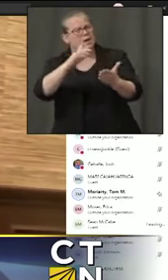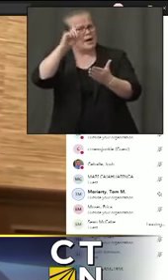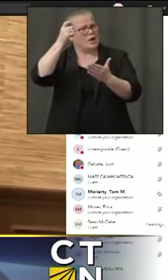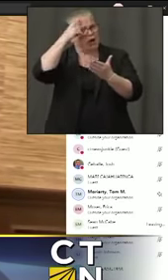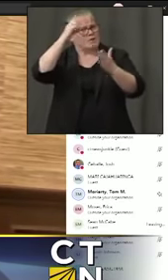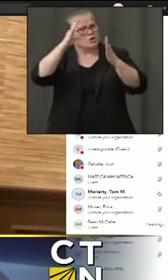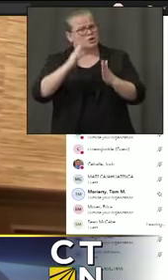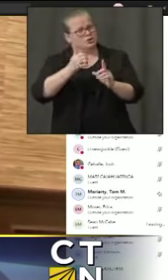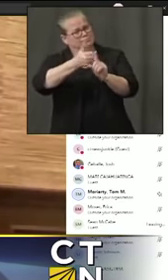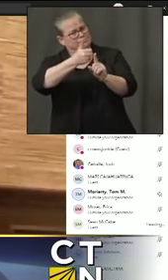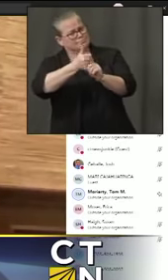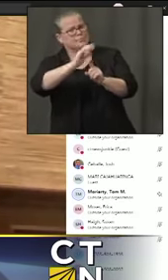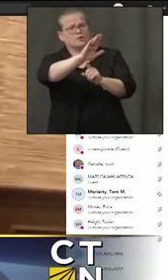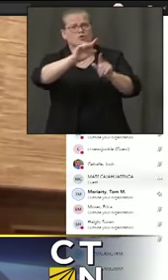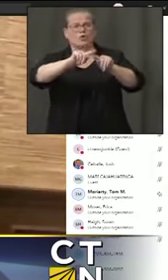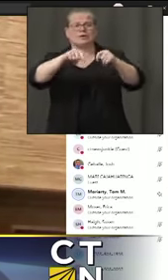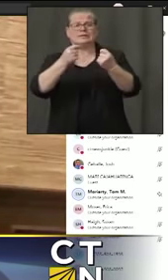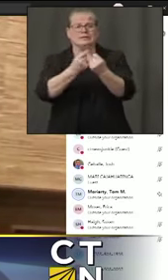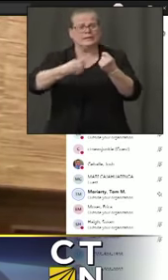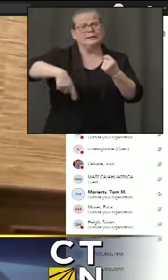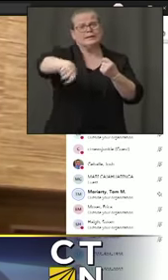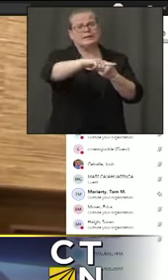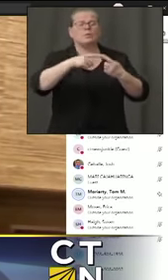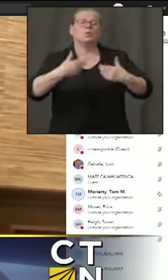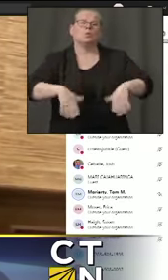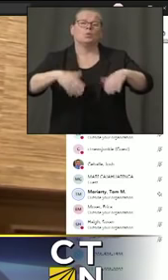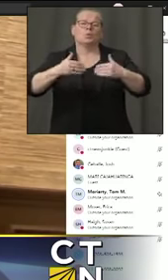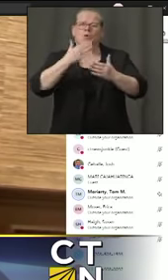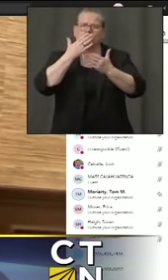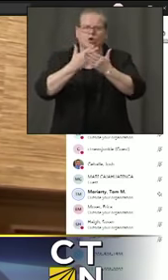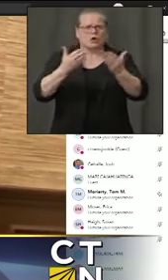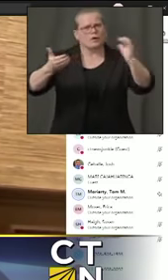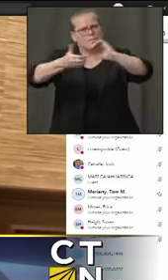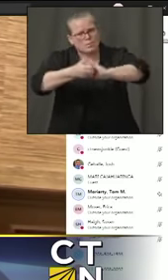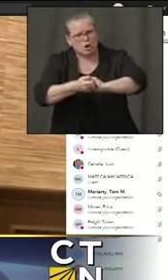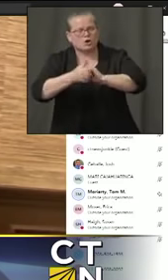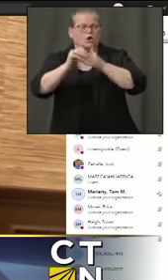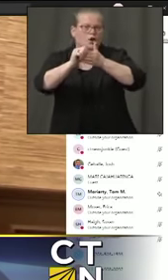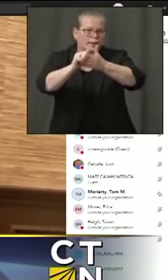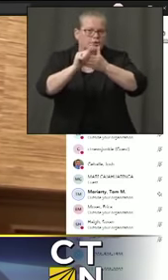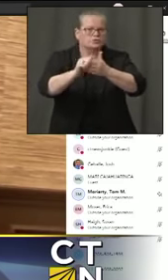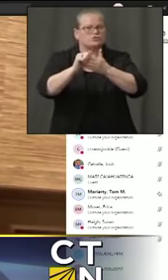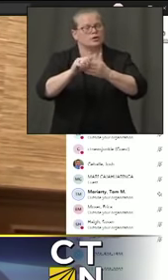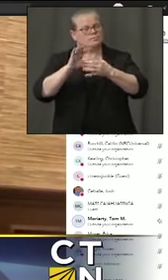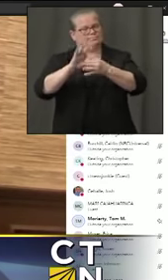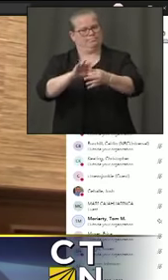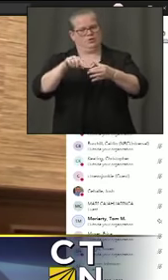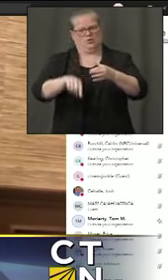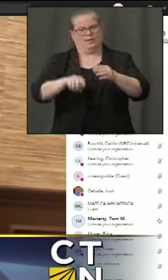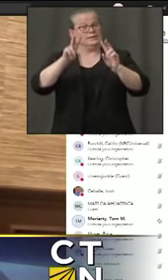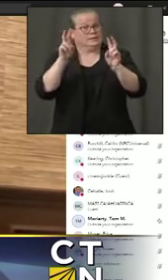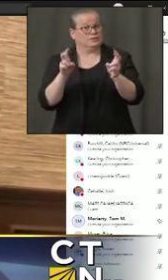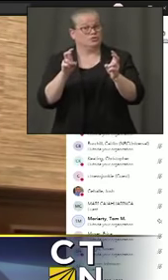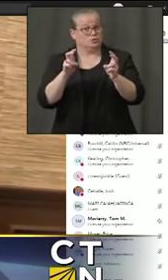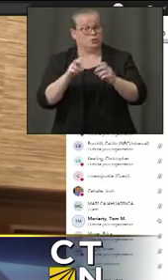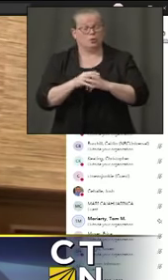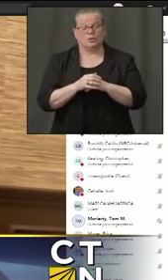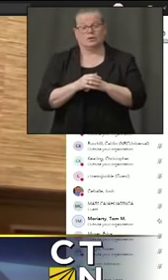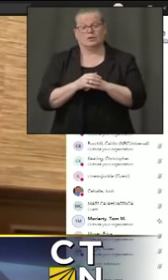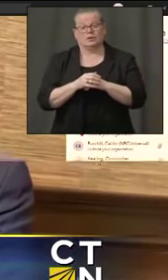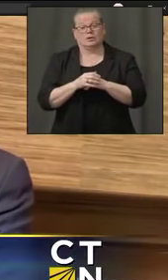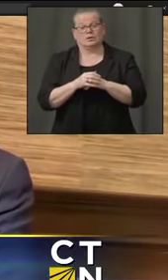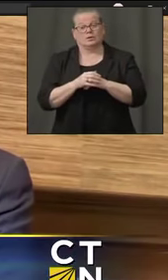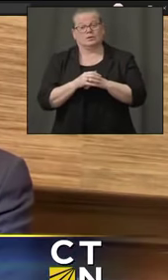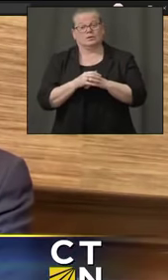team for the partnership and leadership that you provided on this issue. What we've been able to accomplish